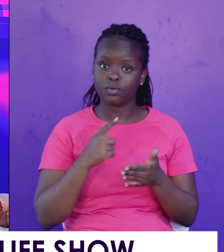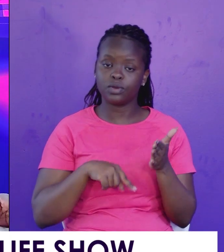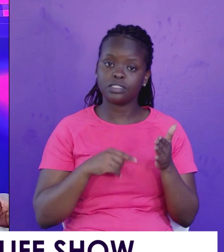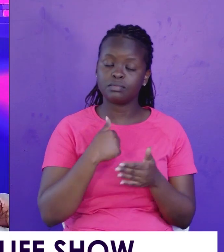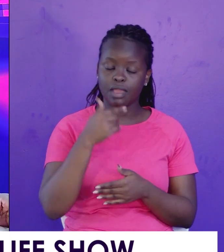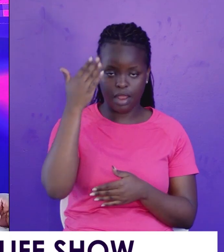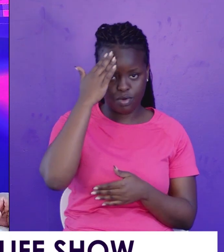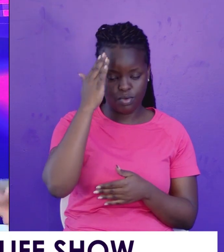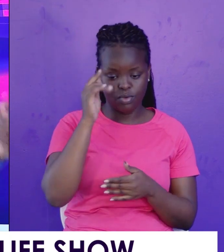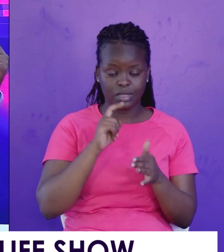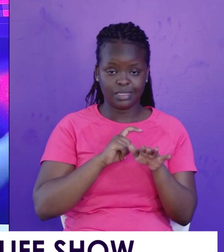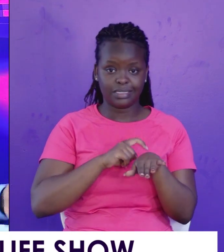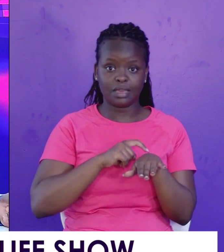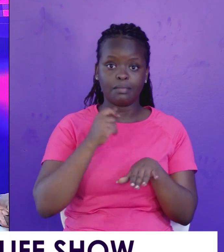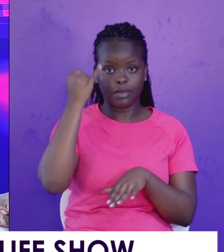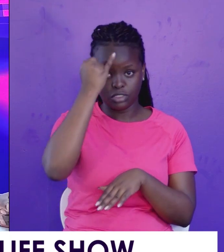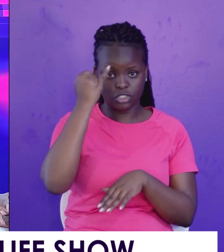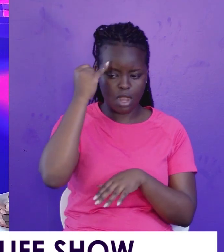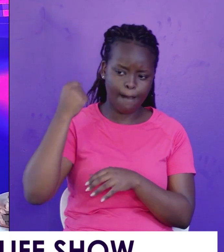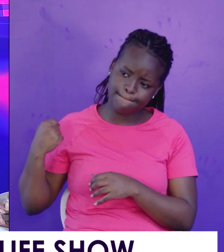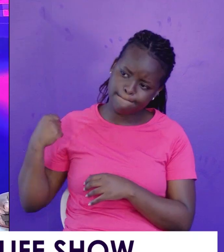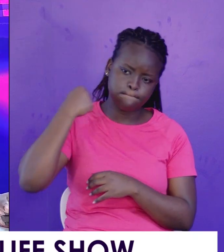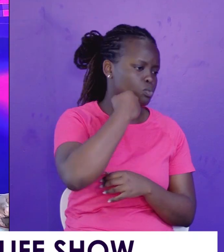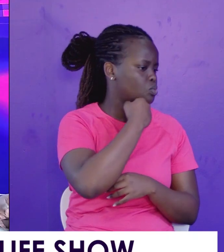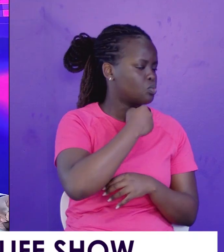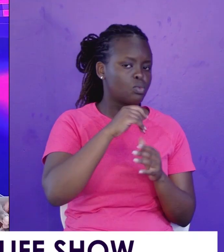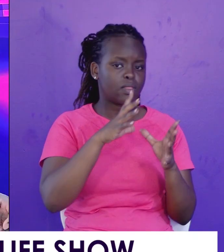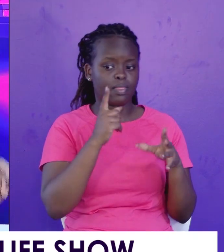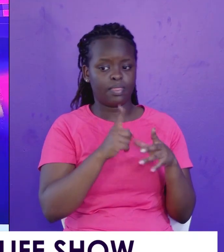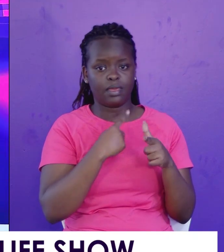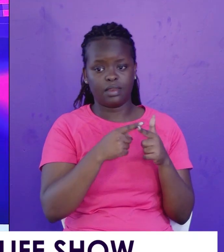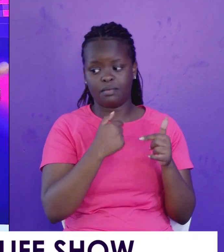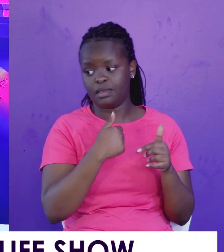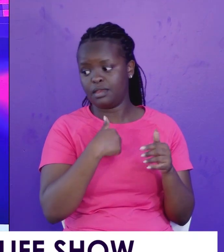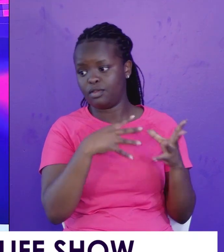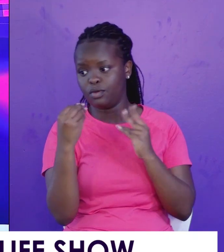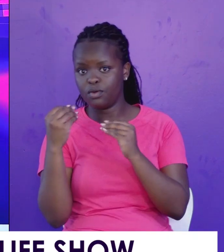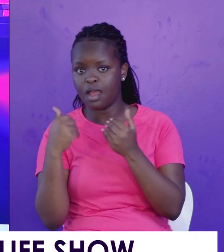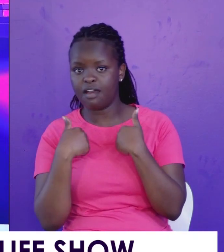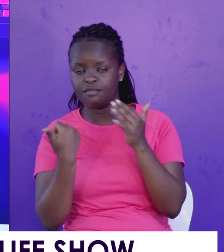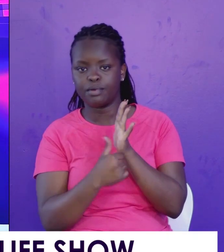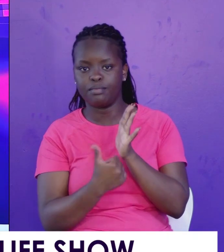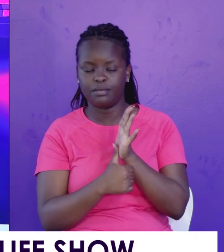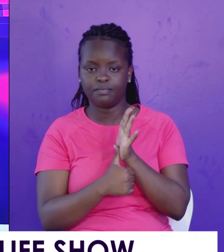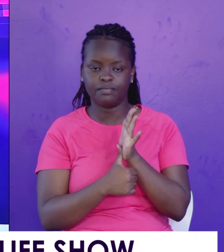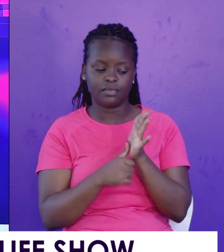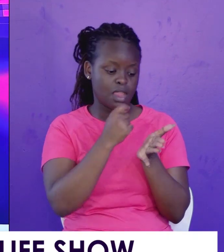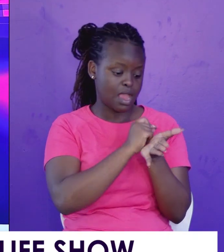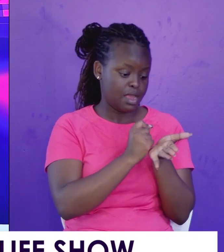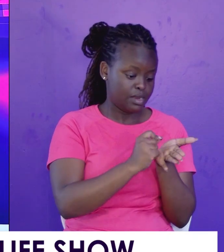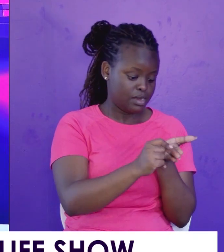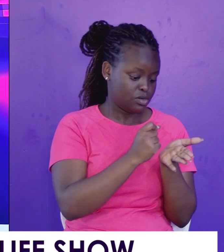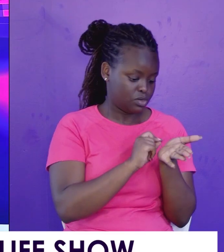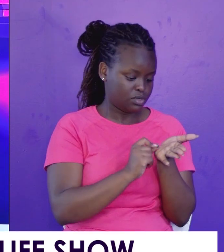I know that Jonah nikipiga ngumi hii pande ya left. Yes. Anakuwa na shida. So that is what he did. He actually wrote